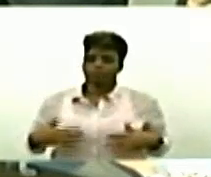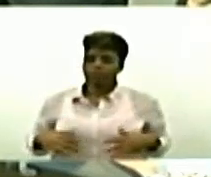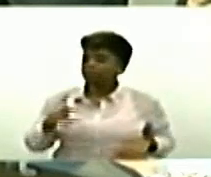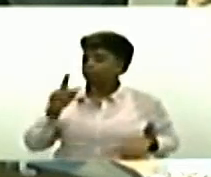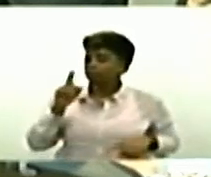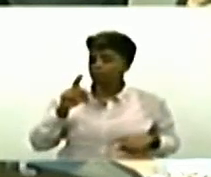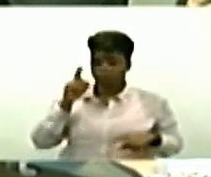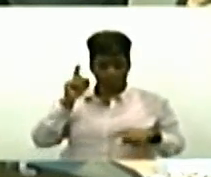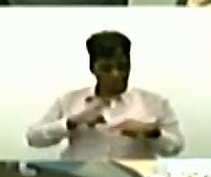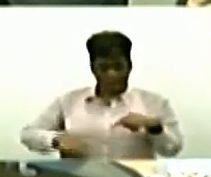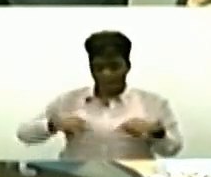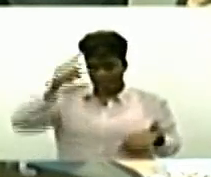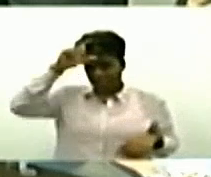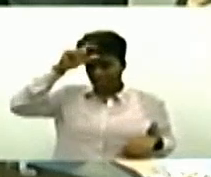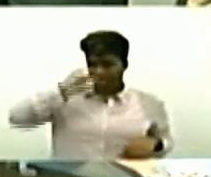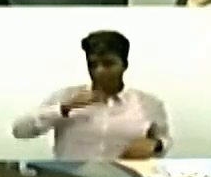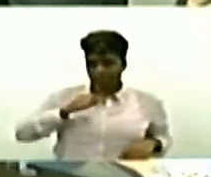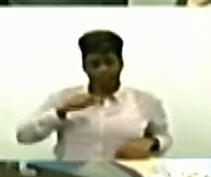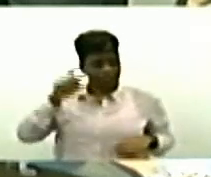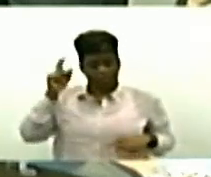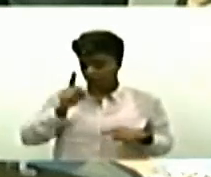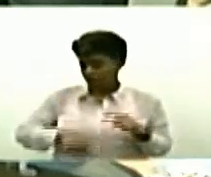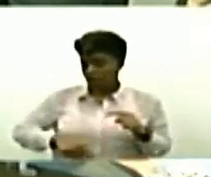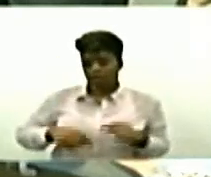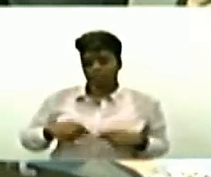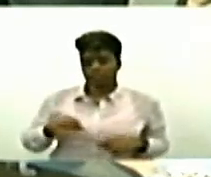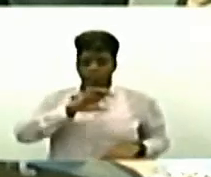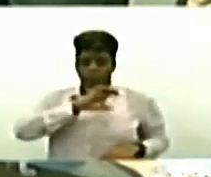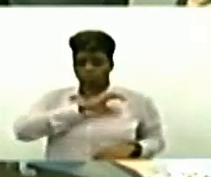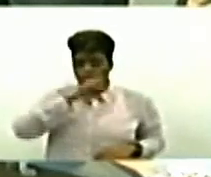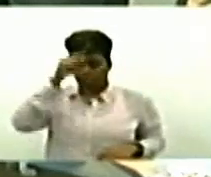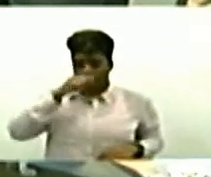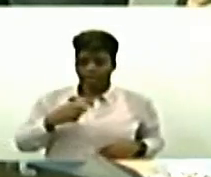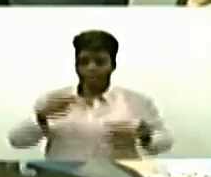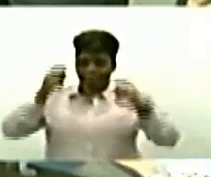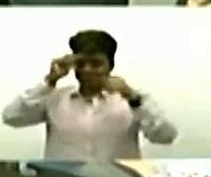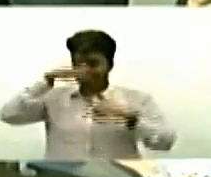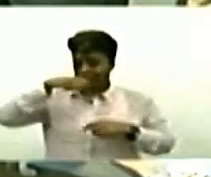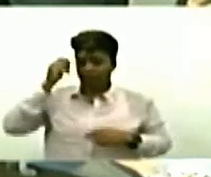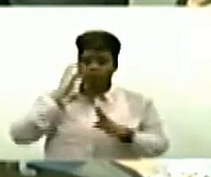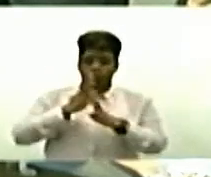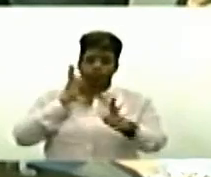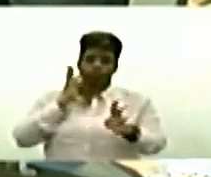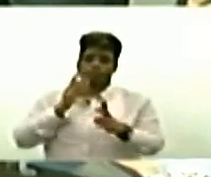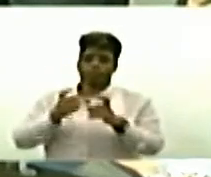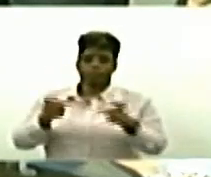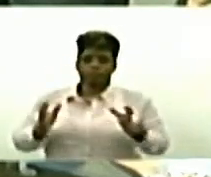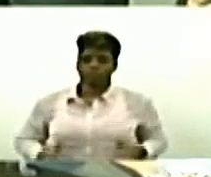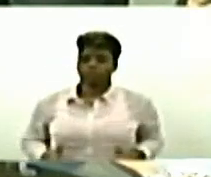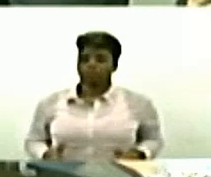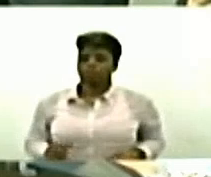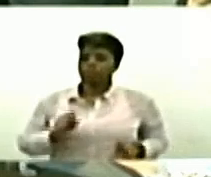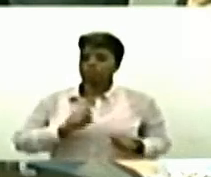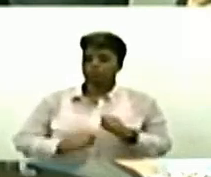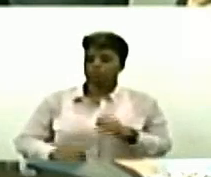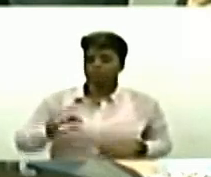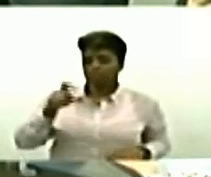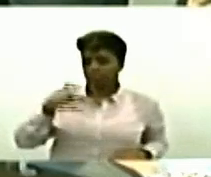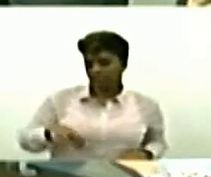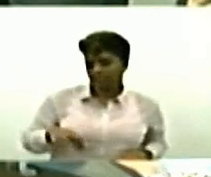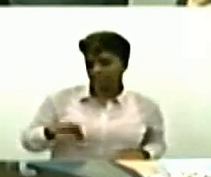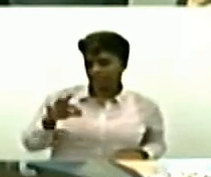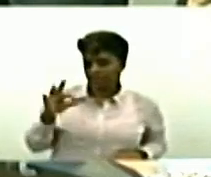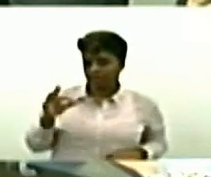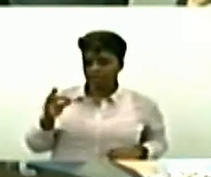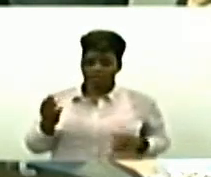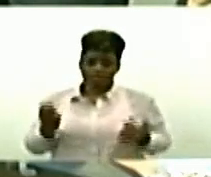cap or the hat is also that. So you have to find a balance or clothing that